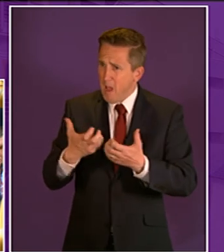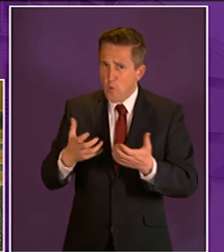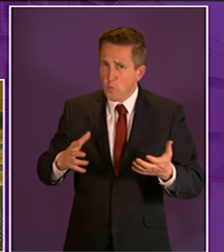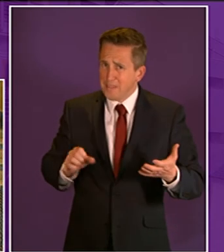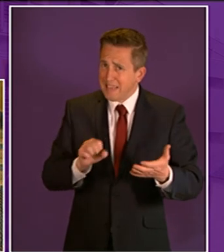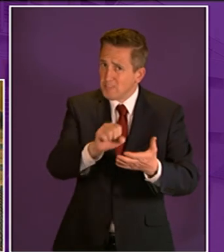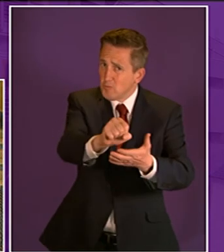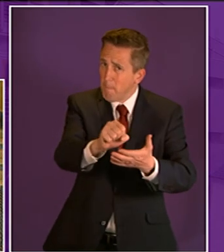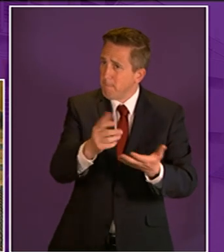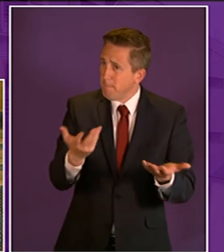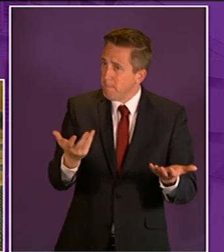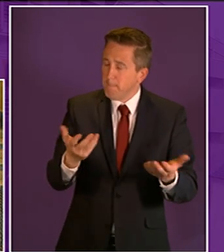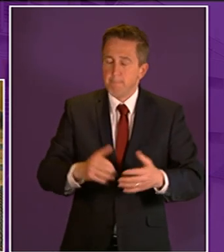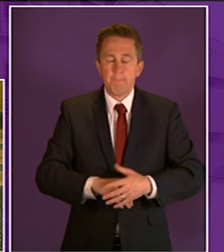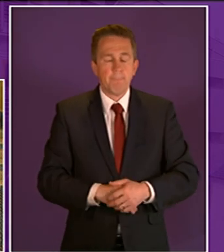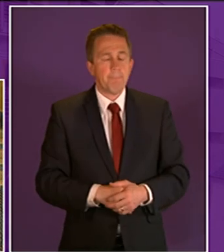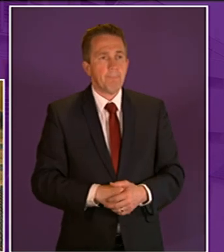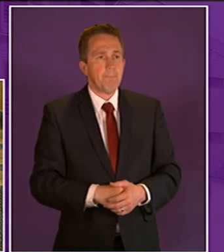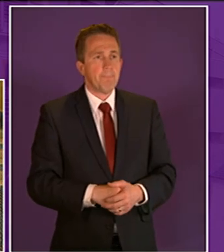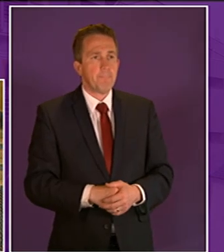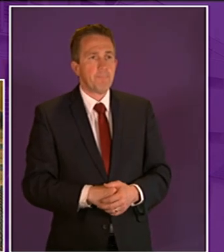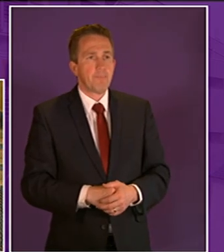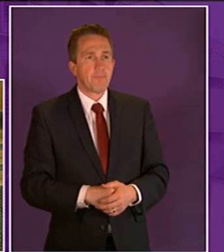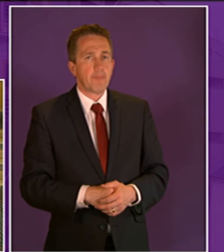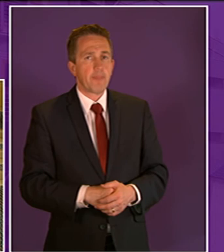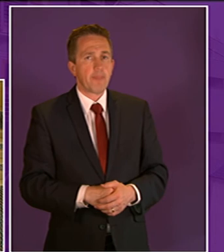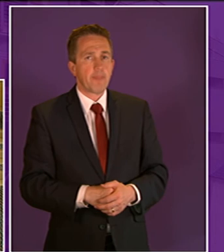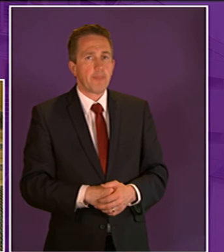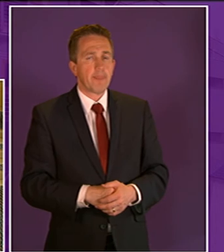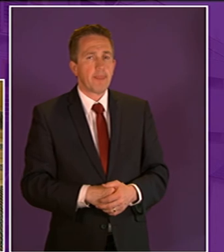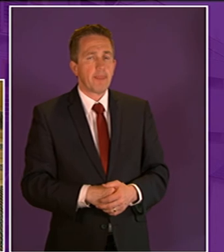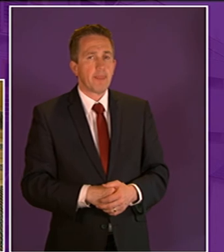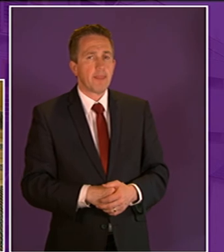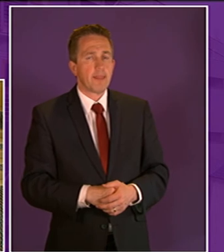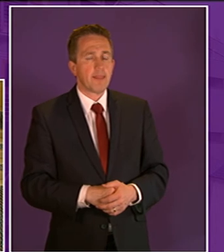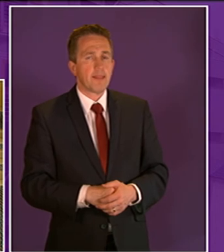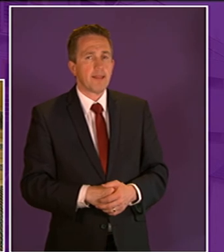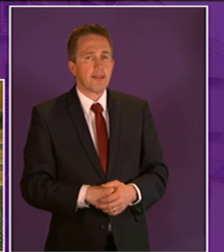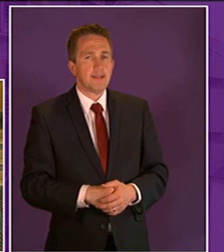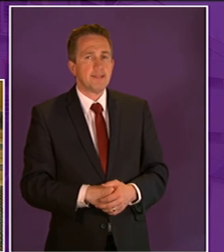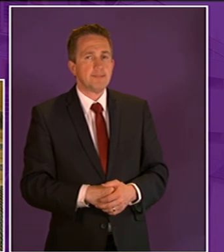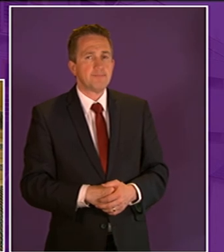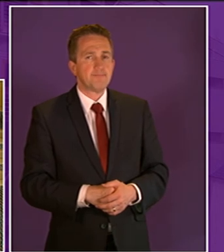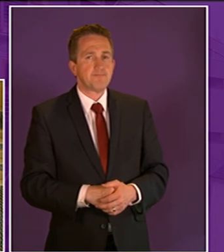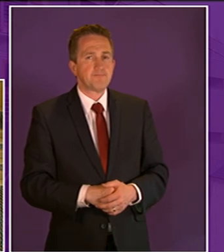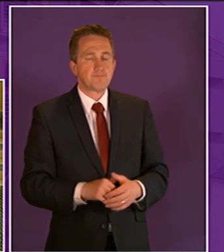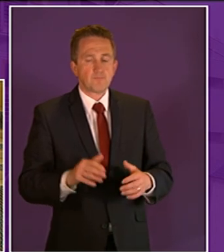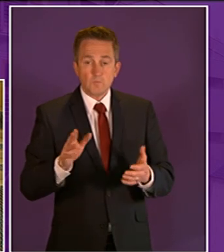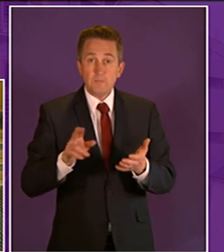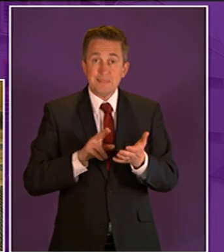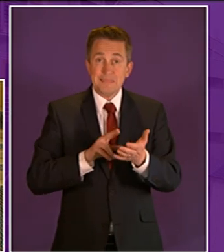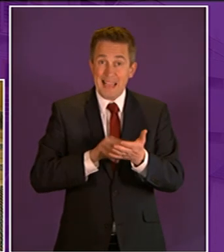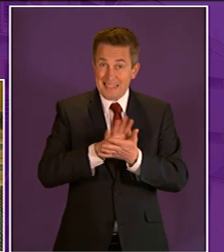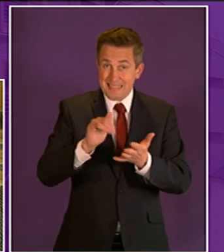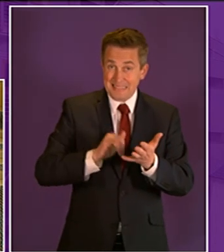Secretary. Well, clearly what was important first of all was to get organisations back up and